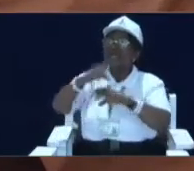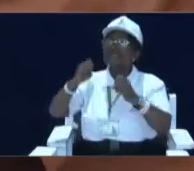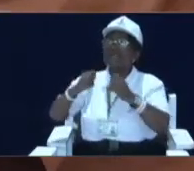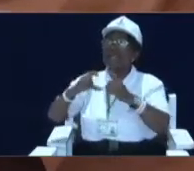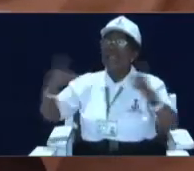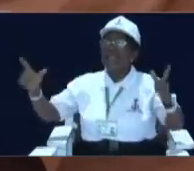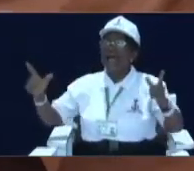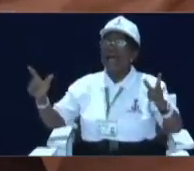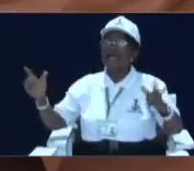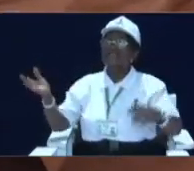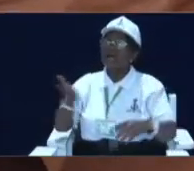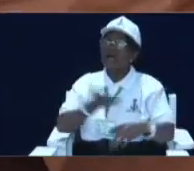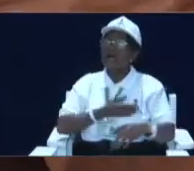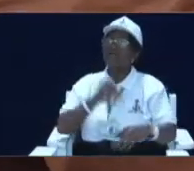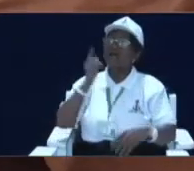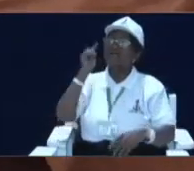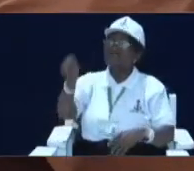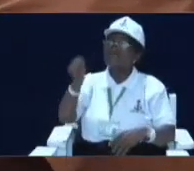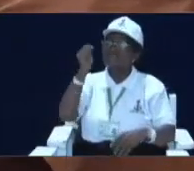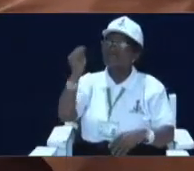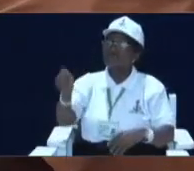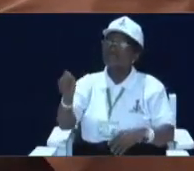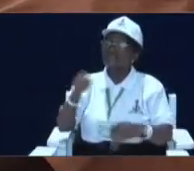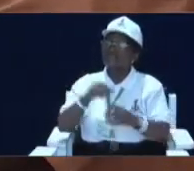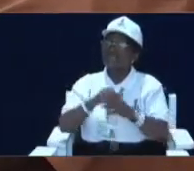our testimonies.